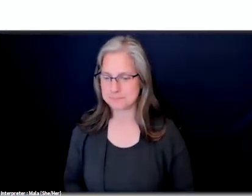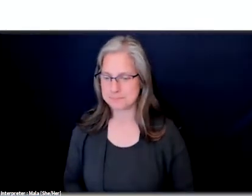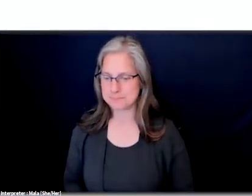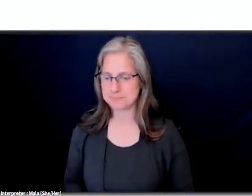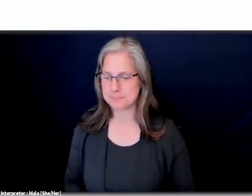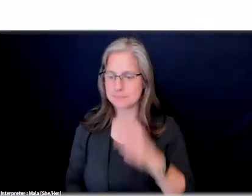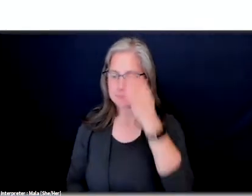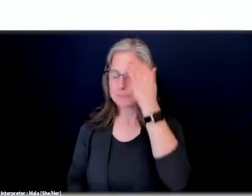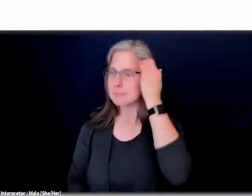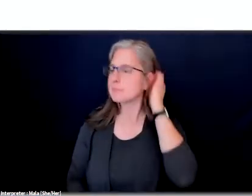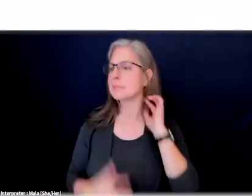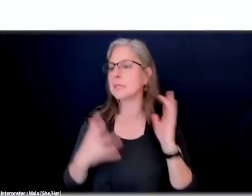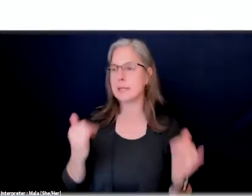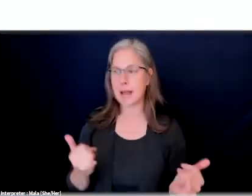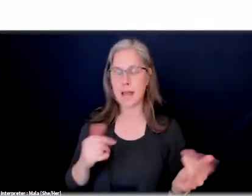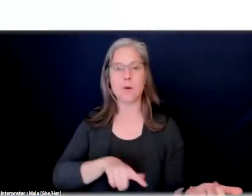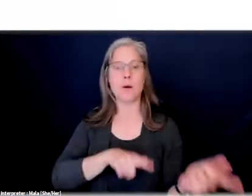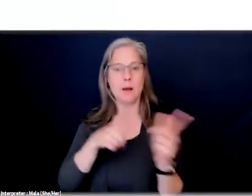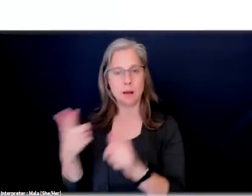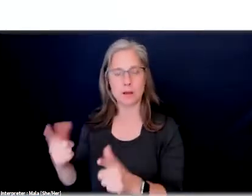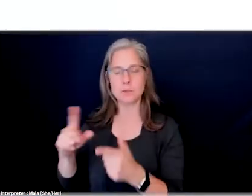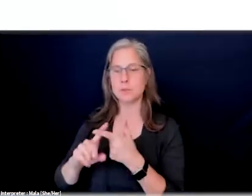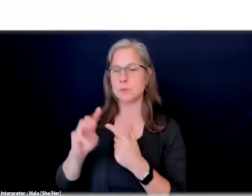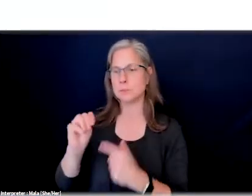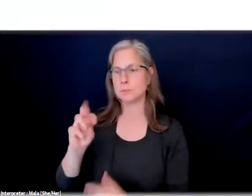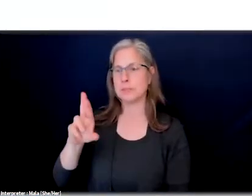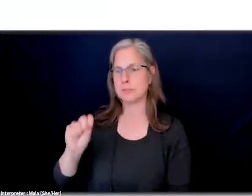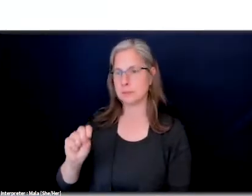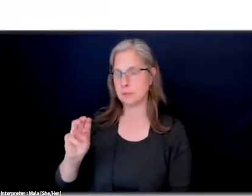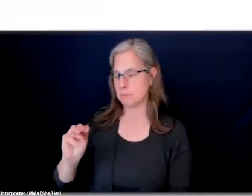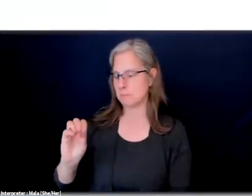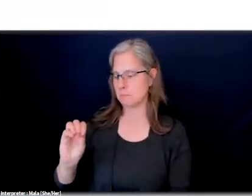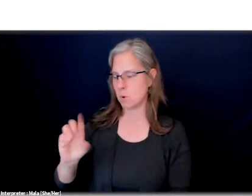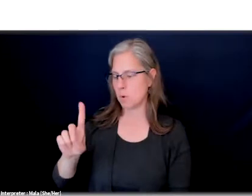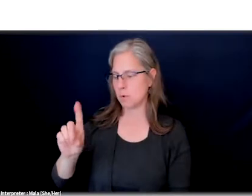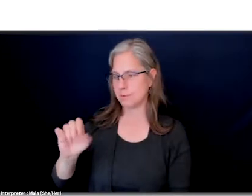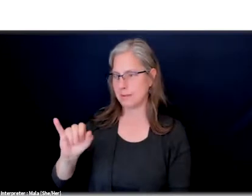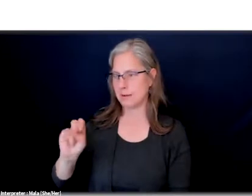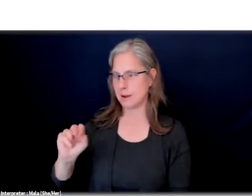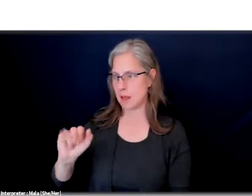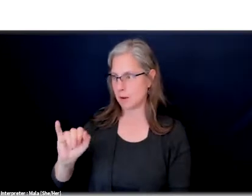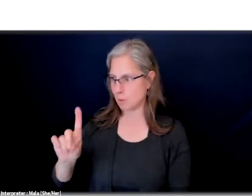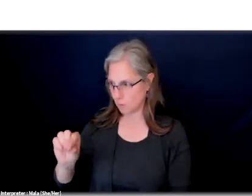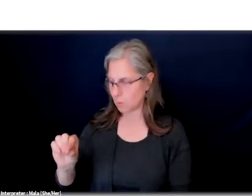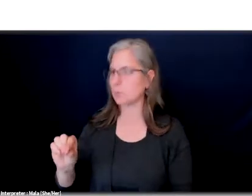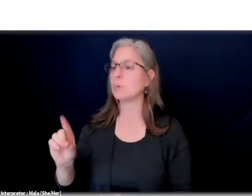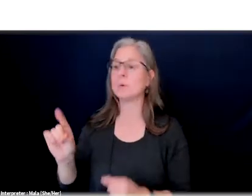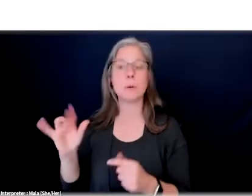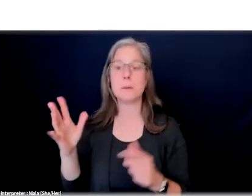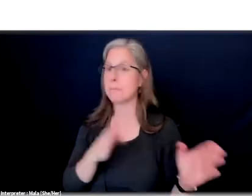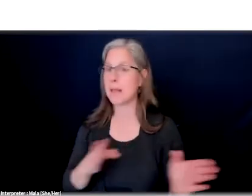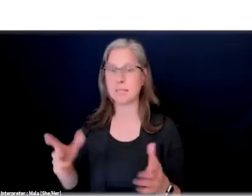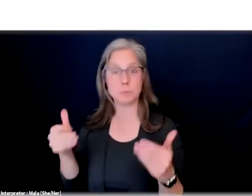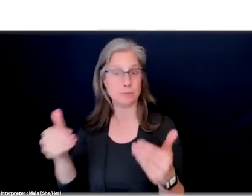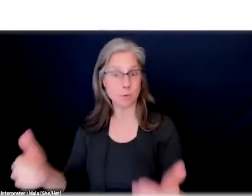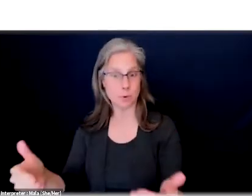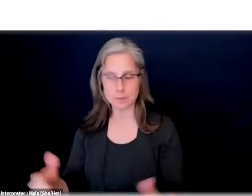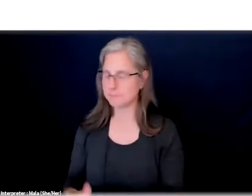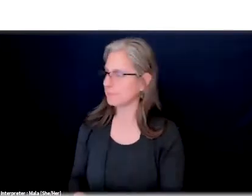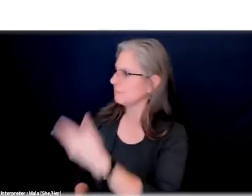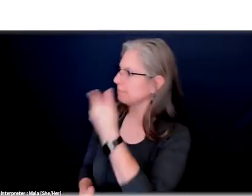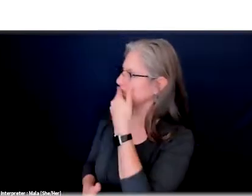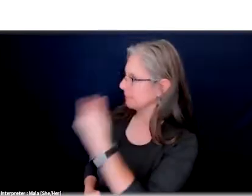And now I'll turn it over to Ms. Maldonado to talk about our plans moving forward. Thank you, Dr.